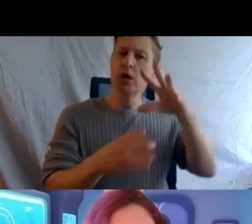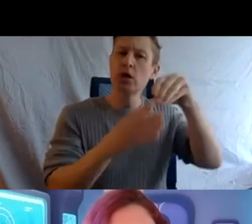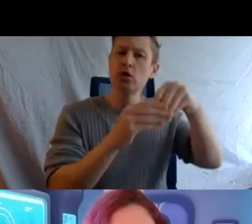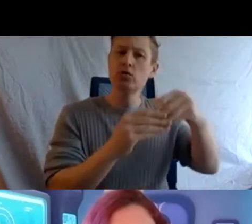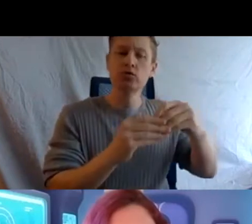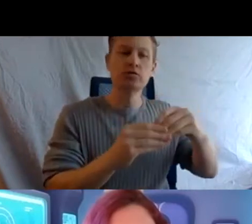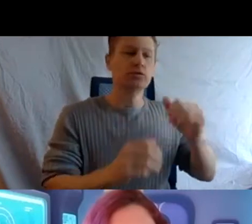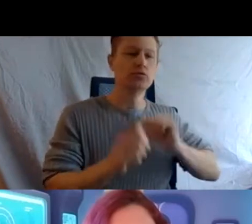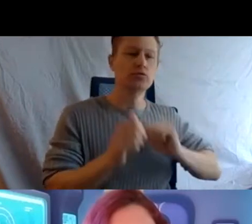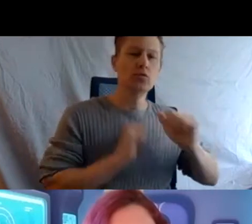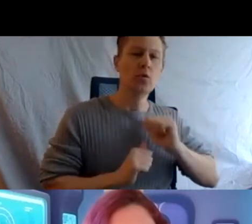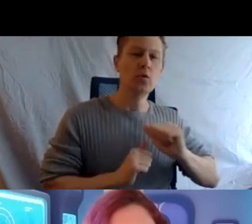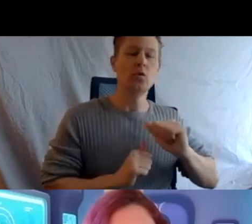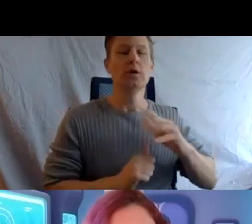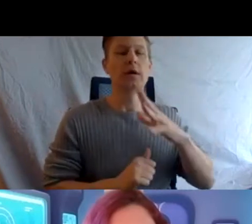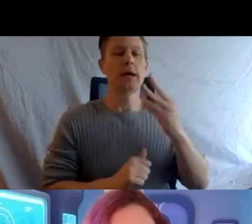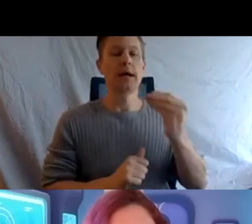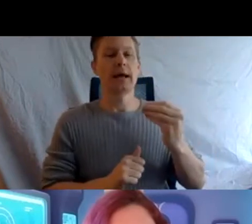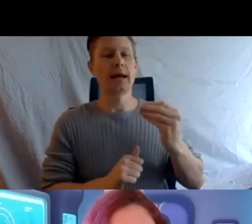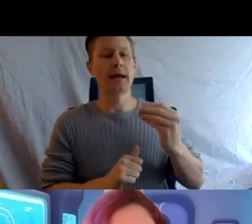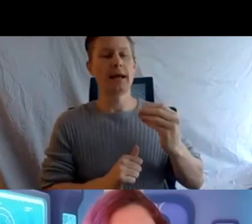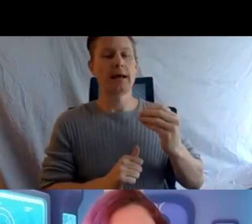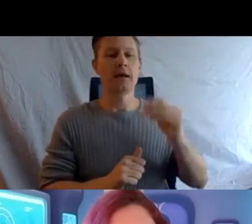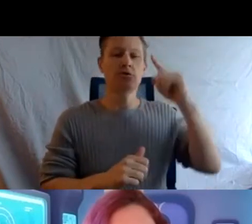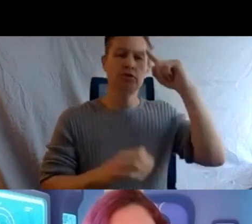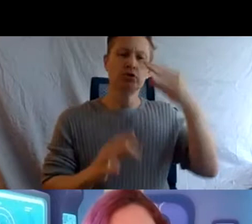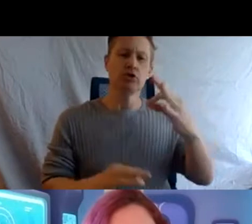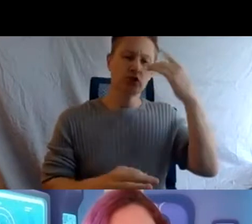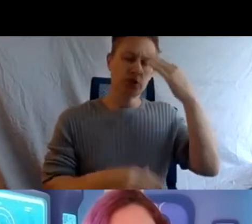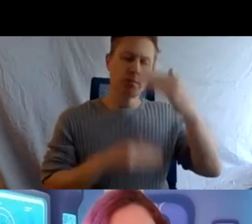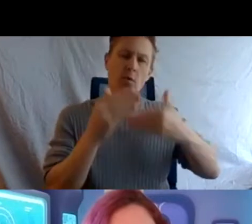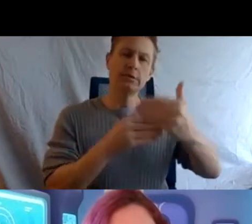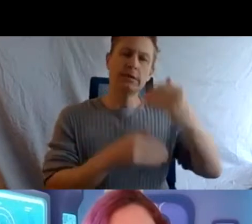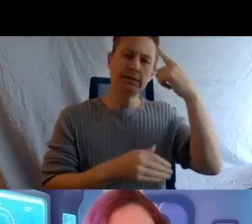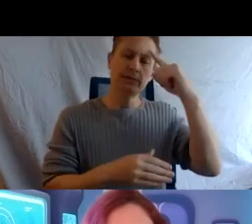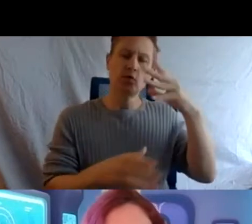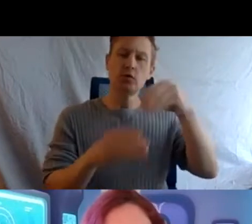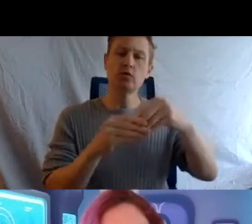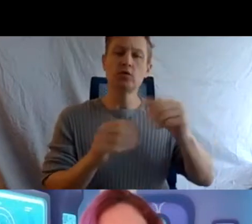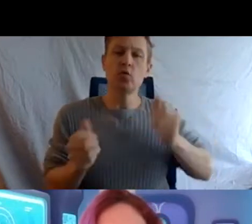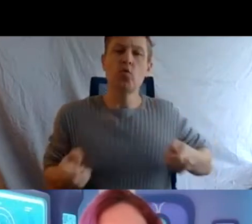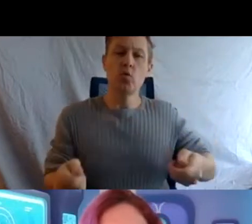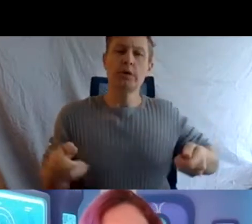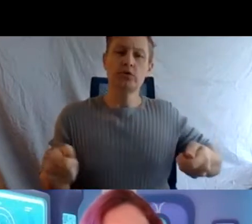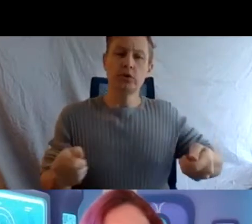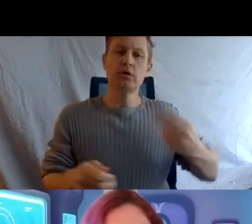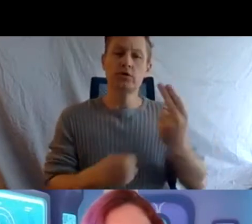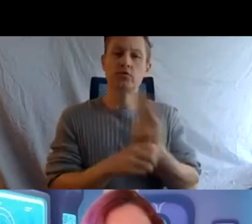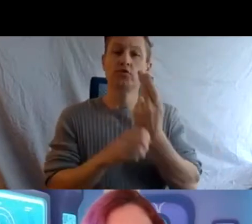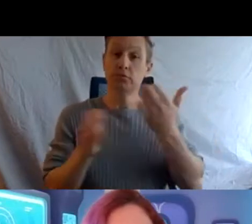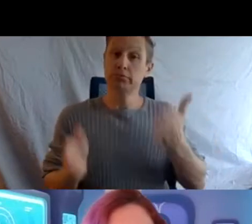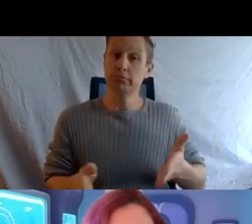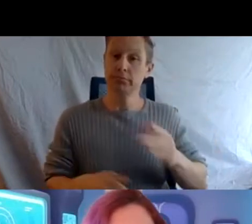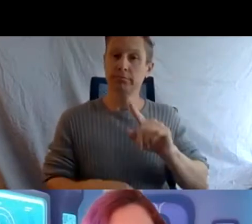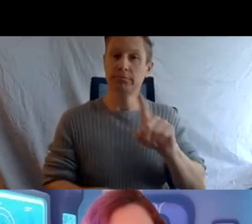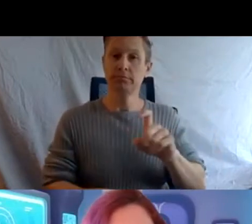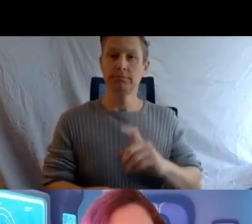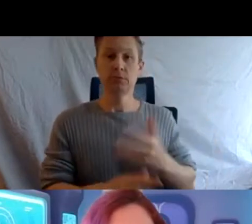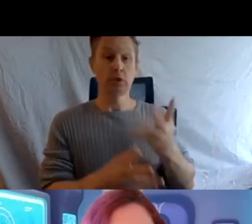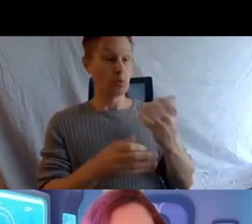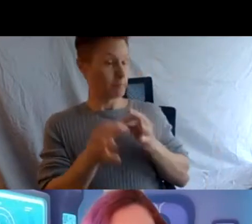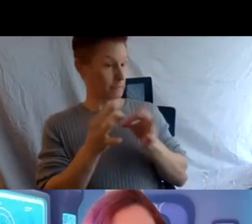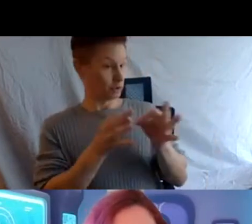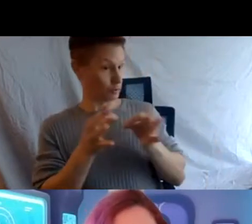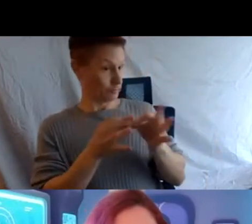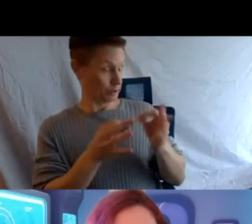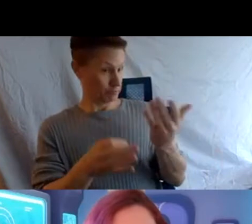And what was the decision process like in including a wheelchair user in particular? Yes. Would you like my description as